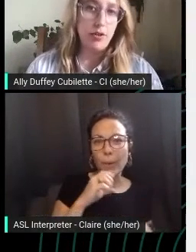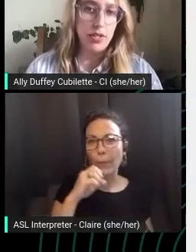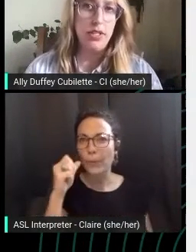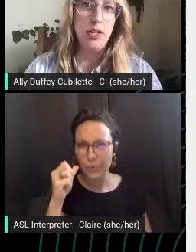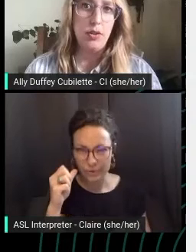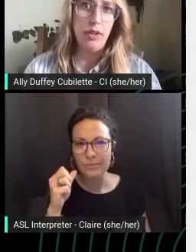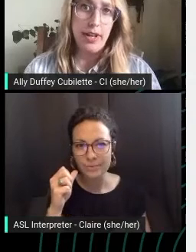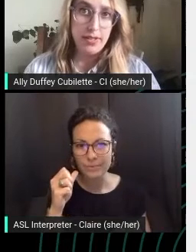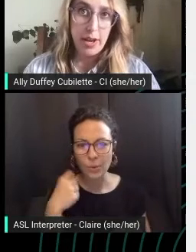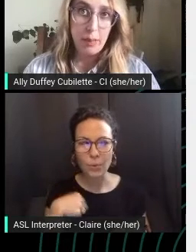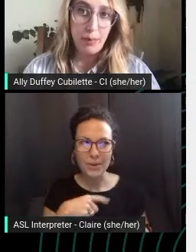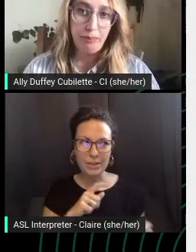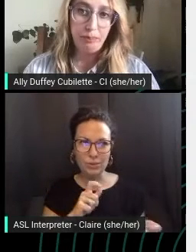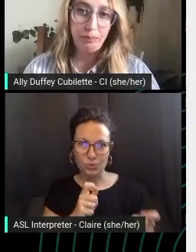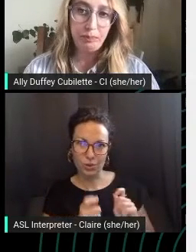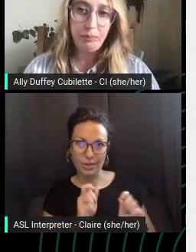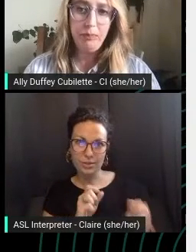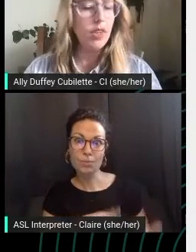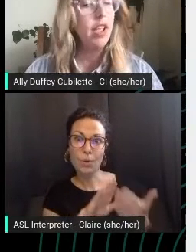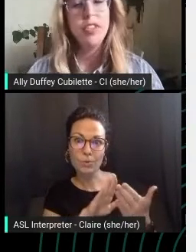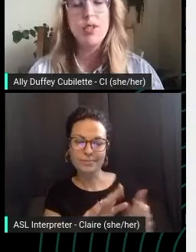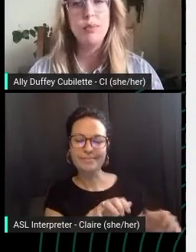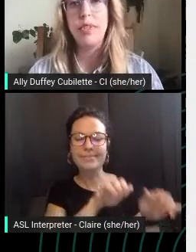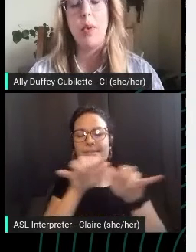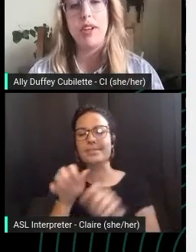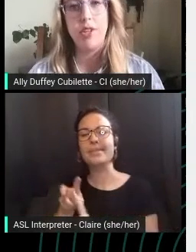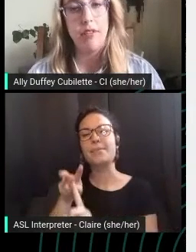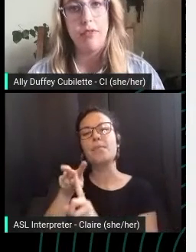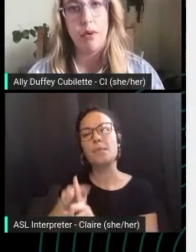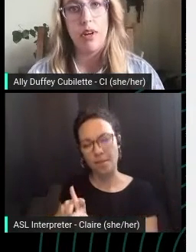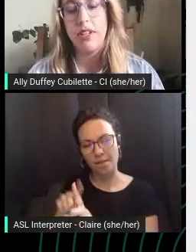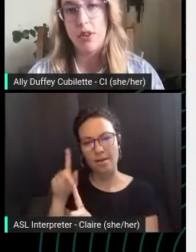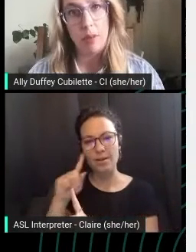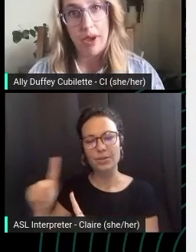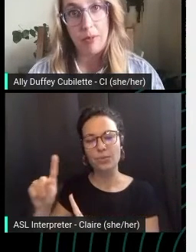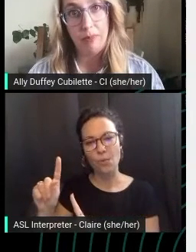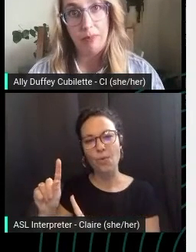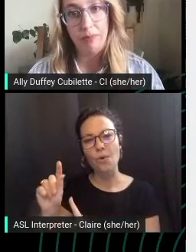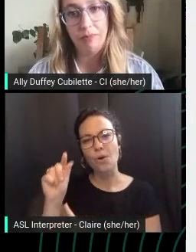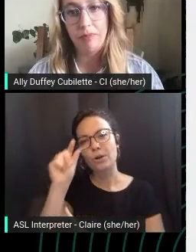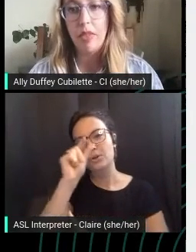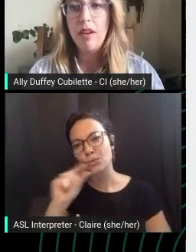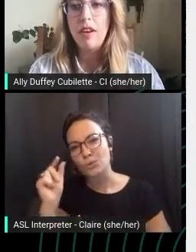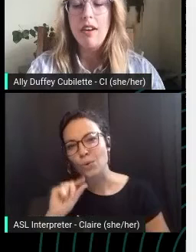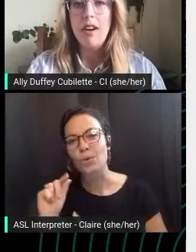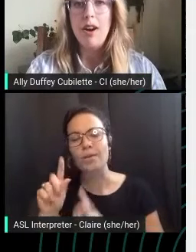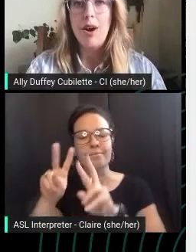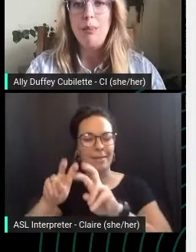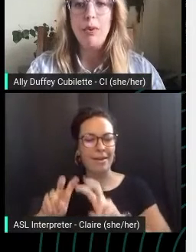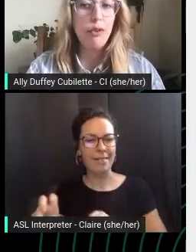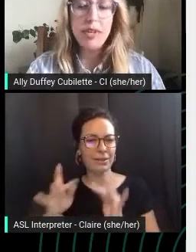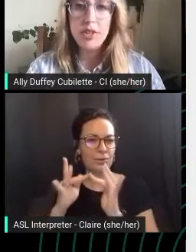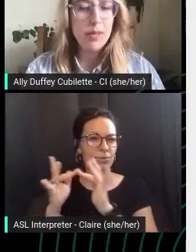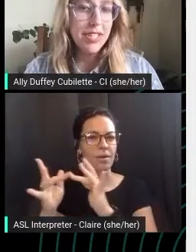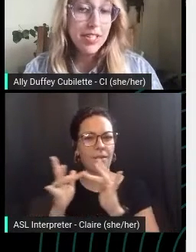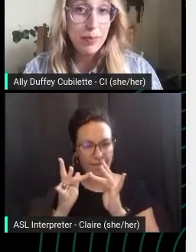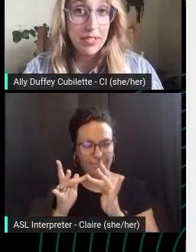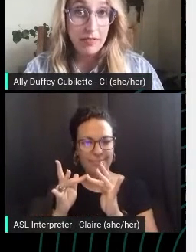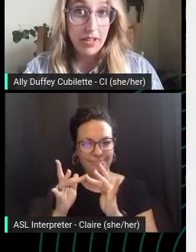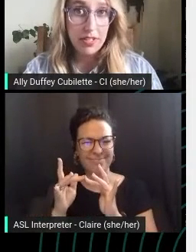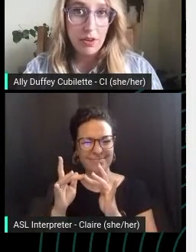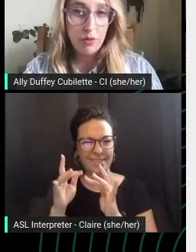to changes in the digital landscape. And this is really what GA4 is all about. Before we jump